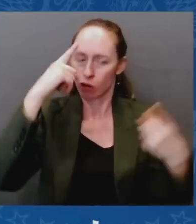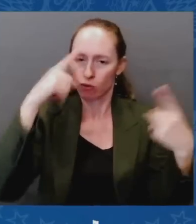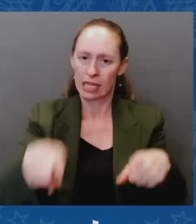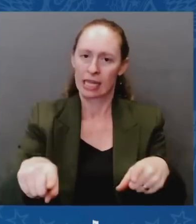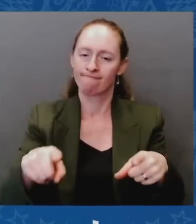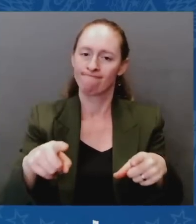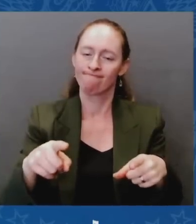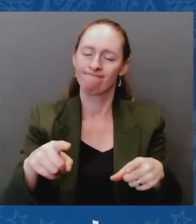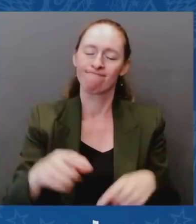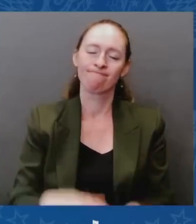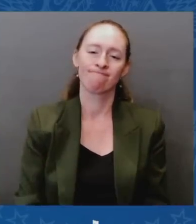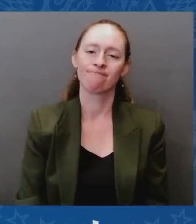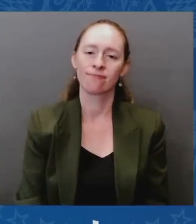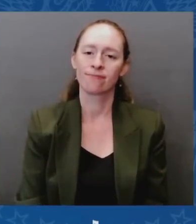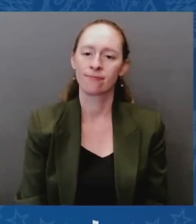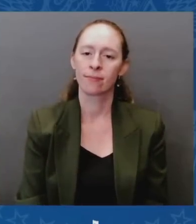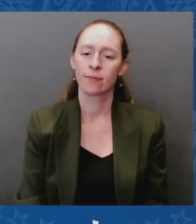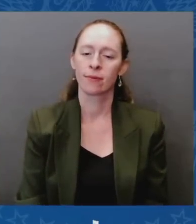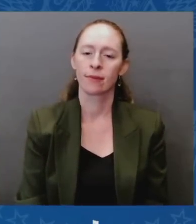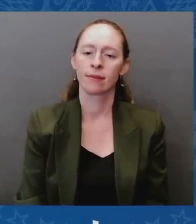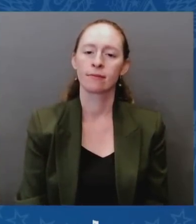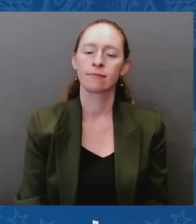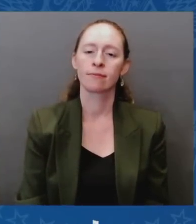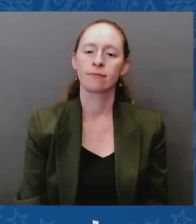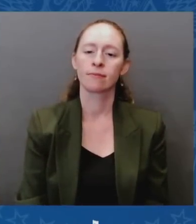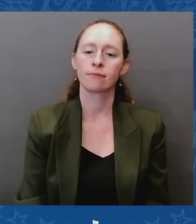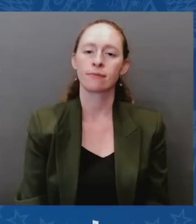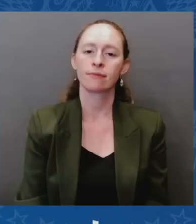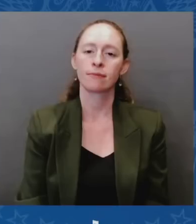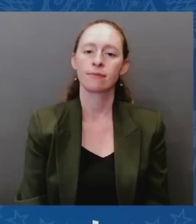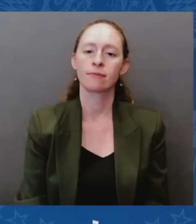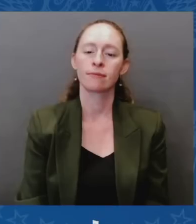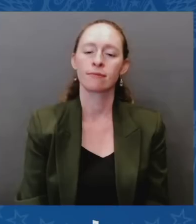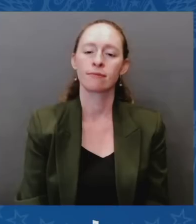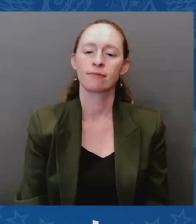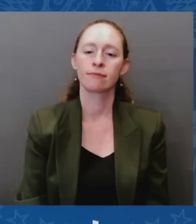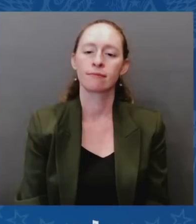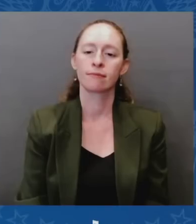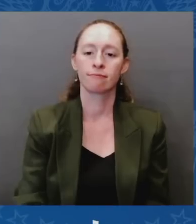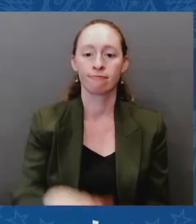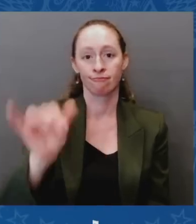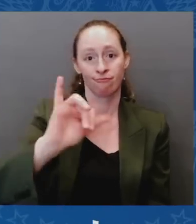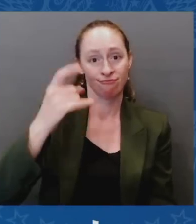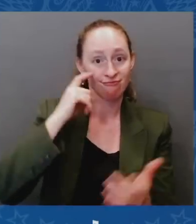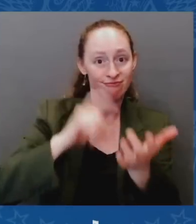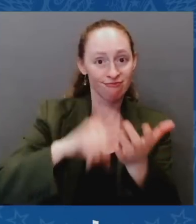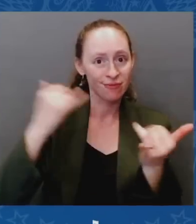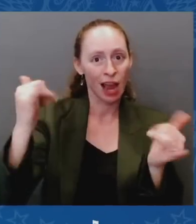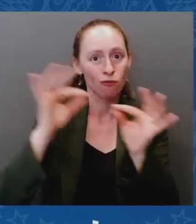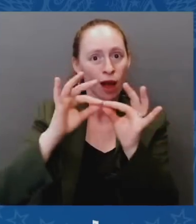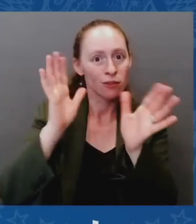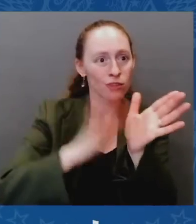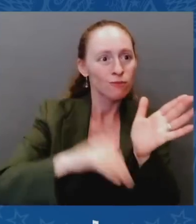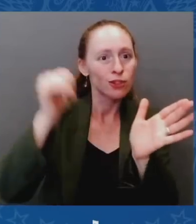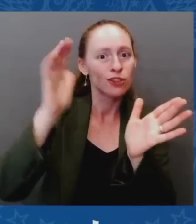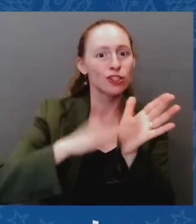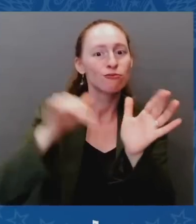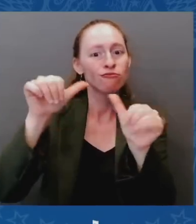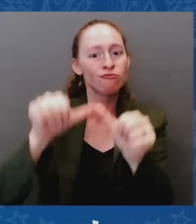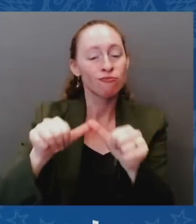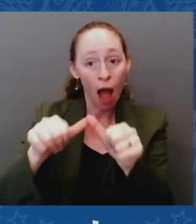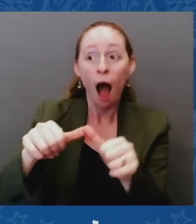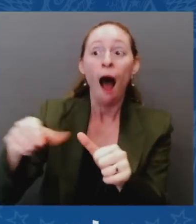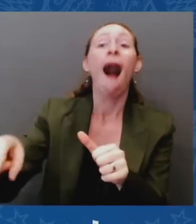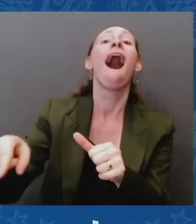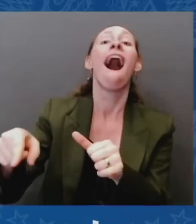continue to rebuild a better America with an economy that truly works for working people and their families. Today is a win, and I mean